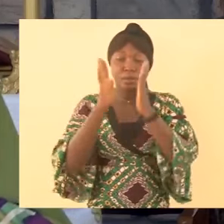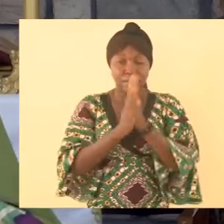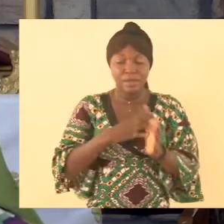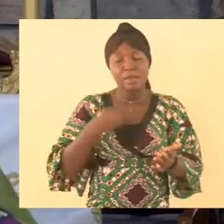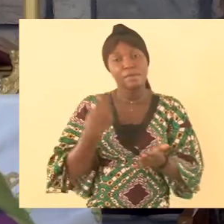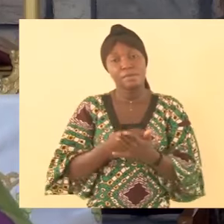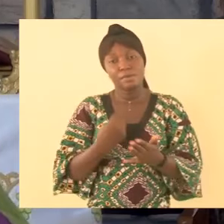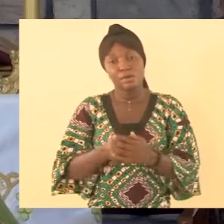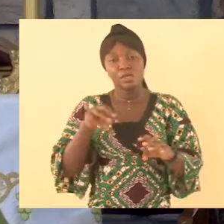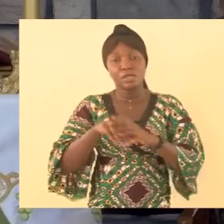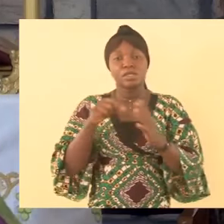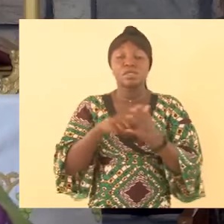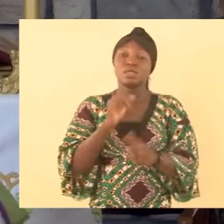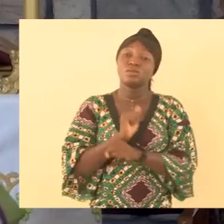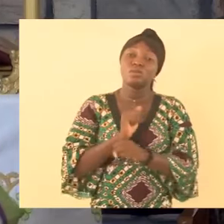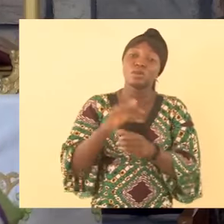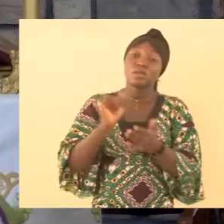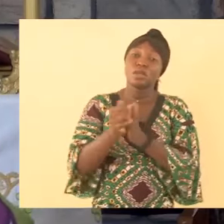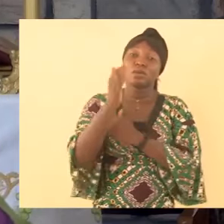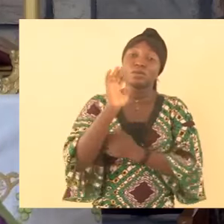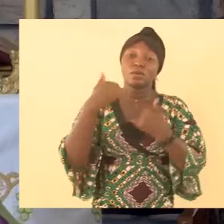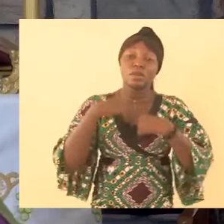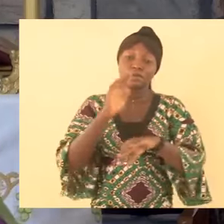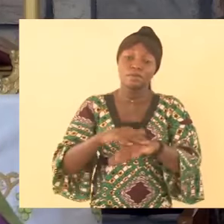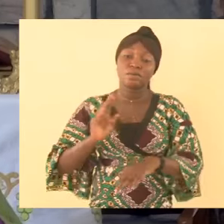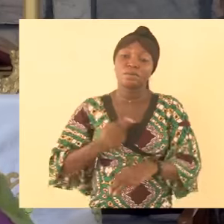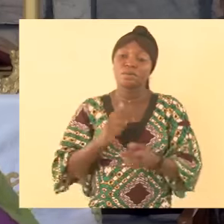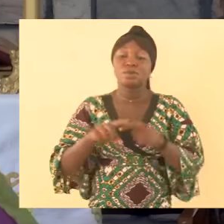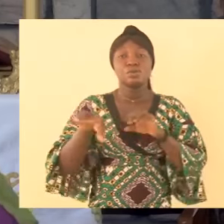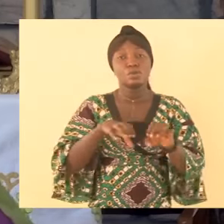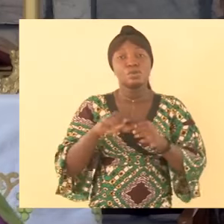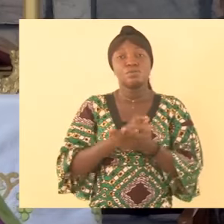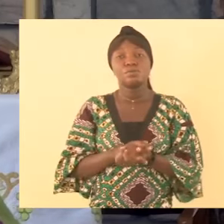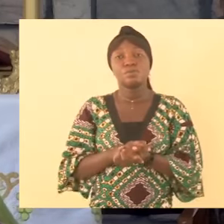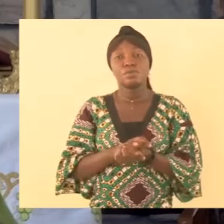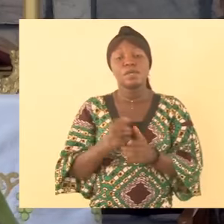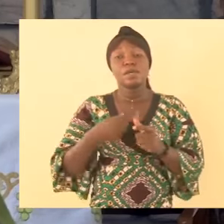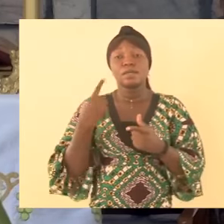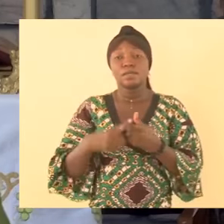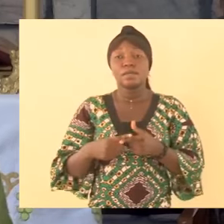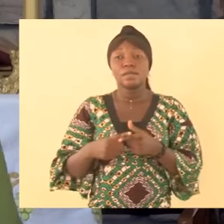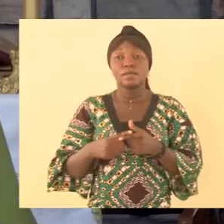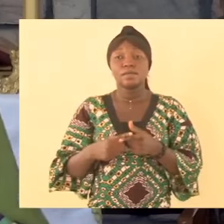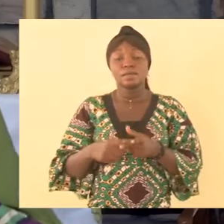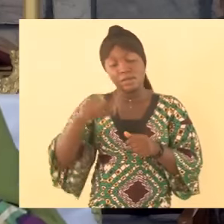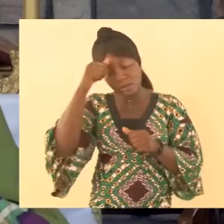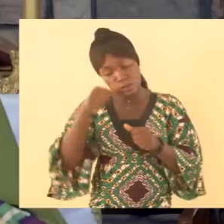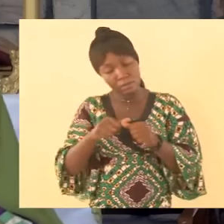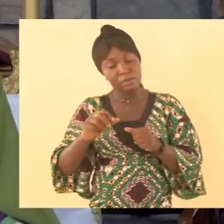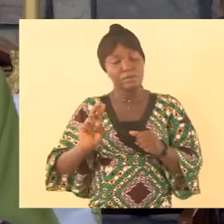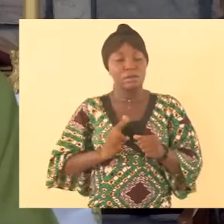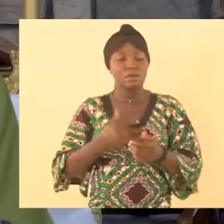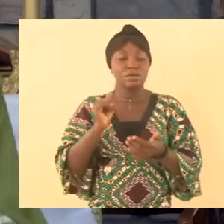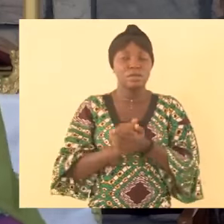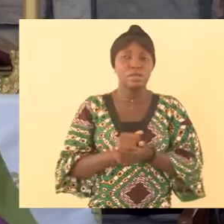your prayers, and your money in this work that God has called us to do. Then Newell reminds us